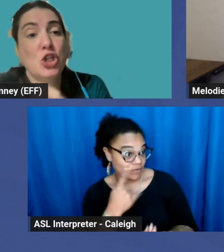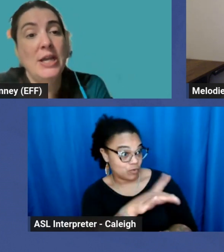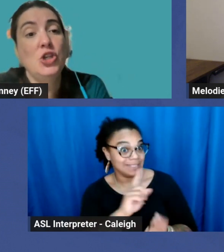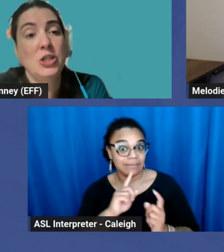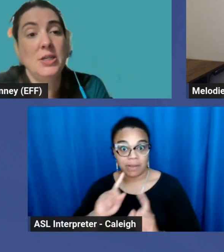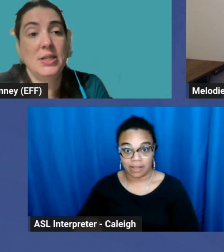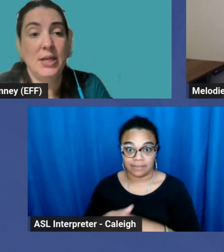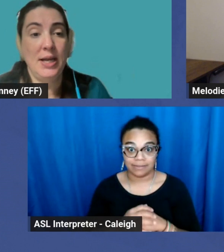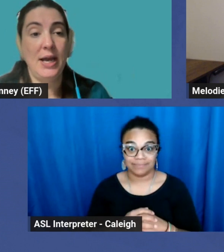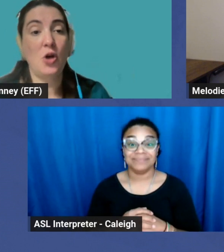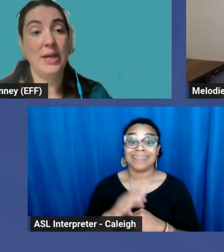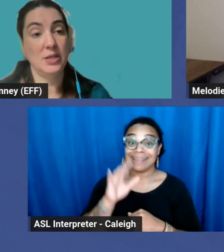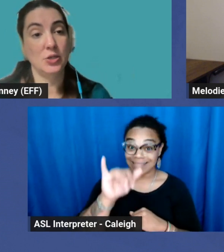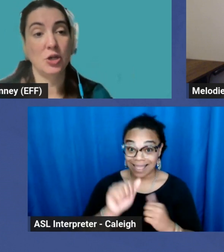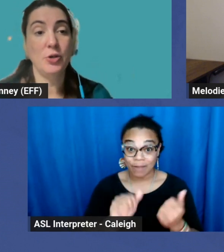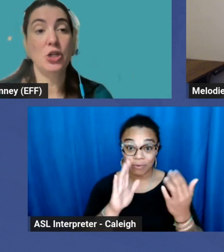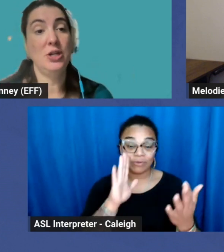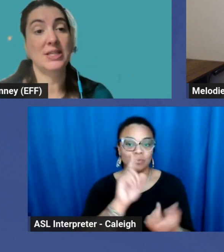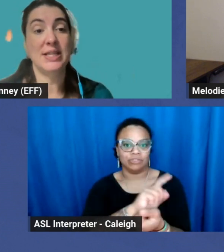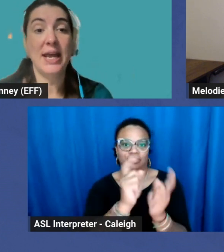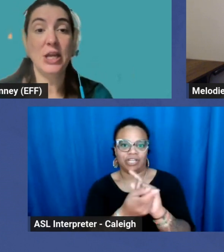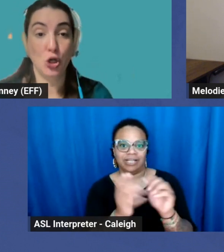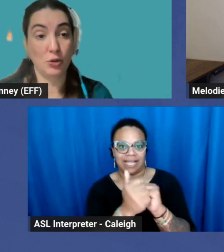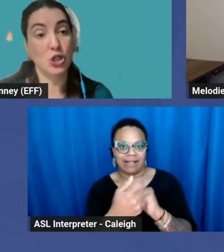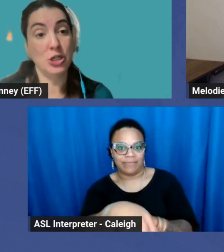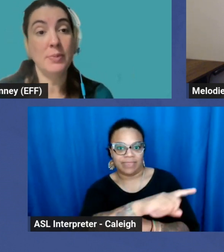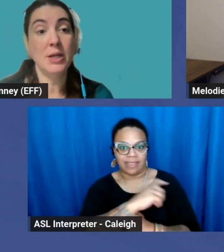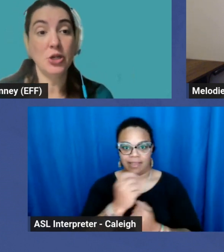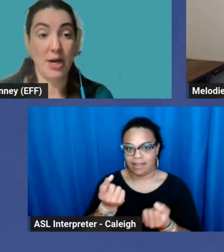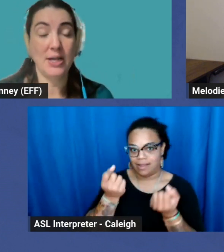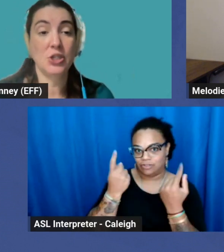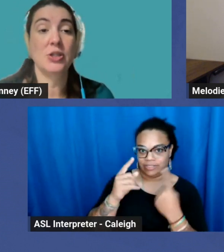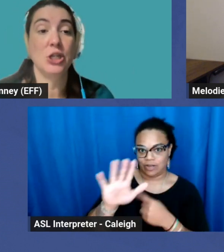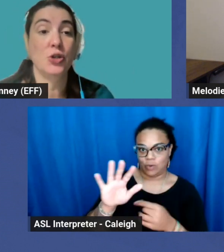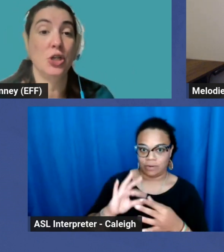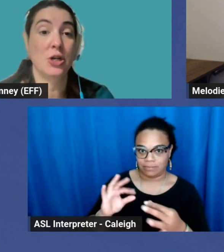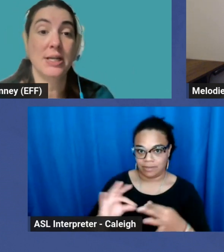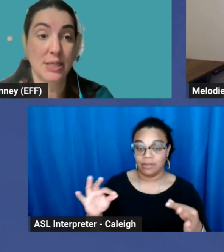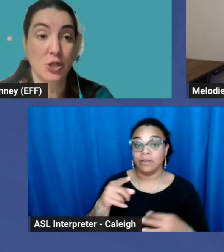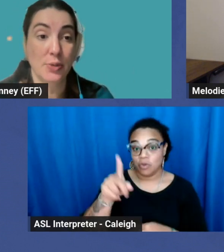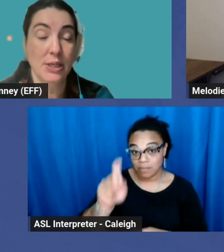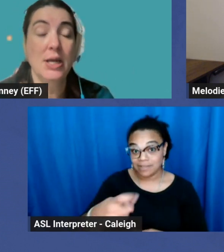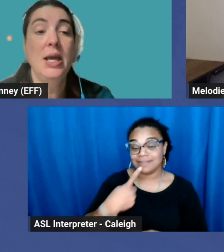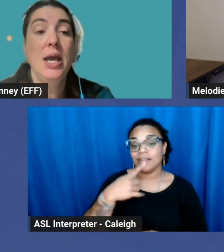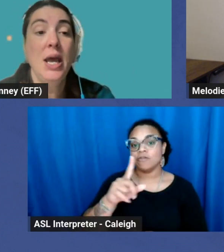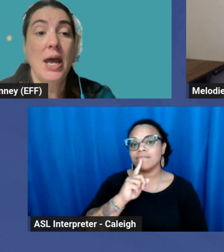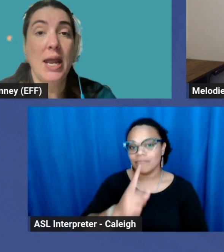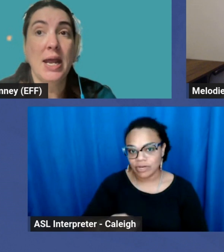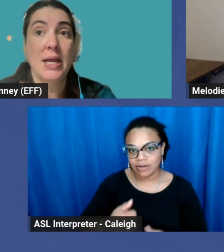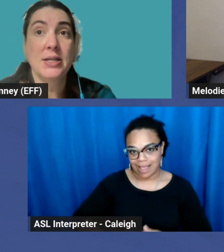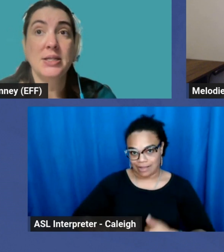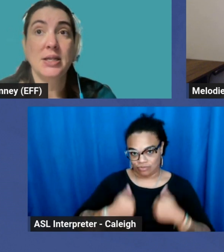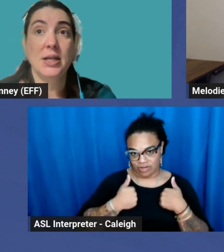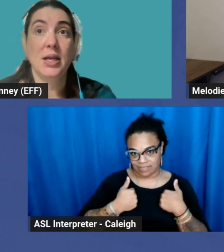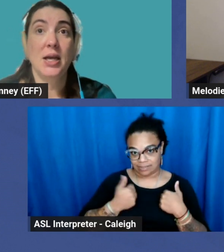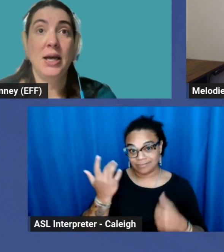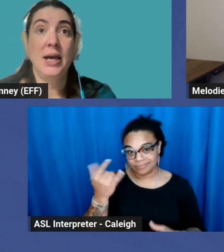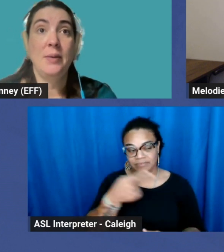That changes how it is interpreted. You need to say your legitimate address so they know that you're a constituent.